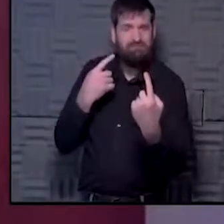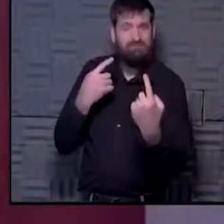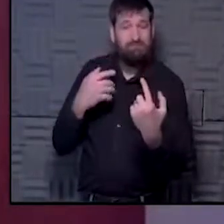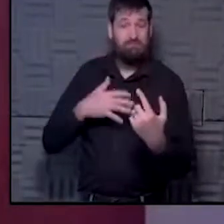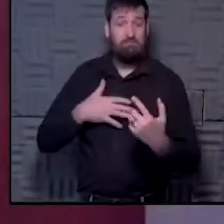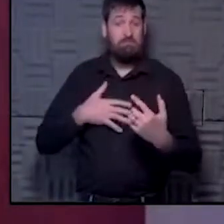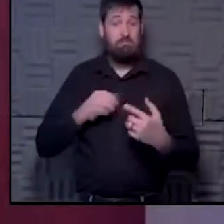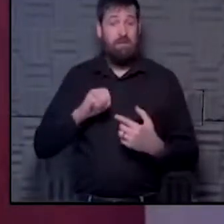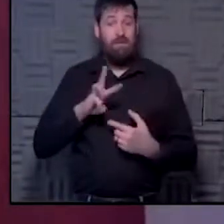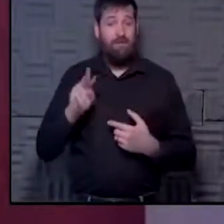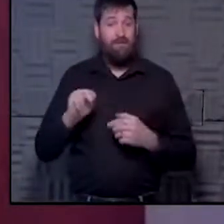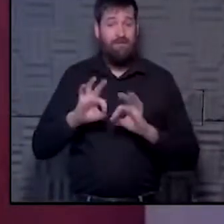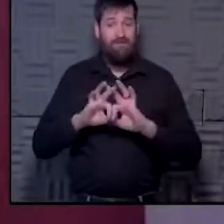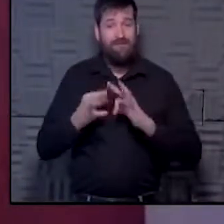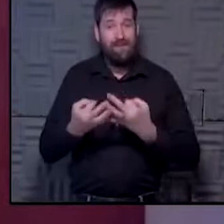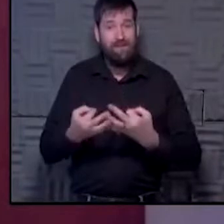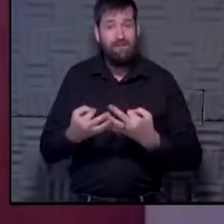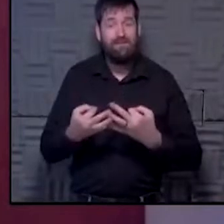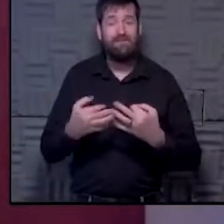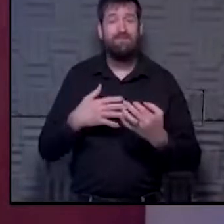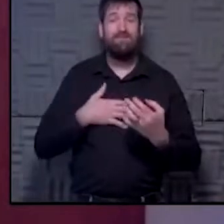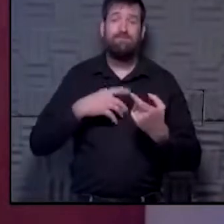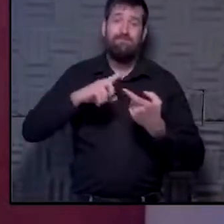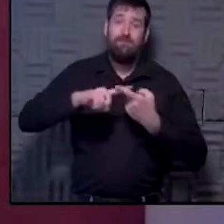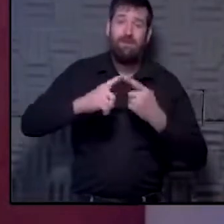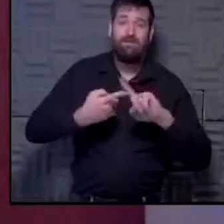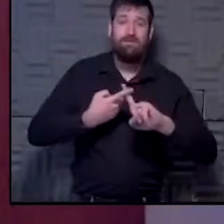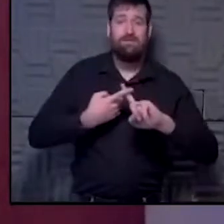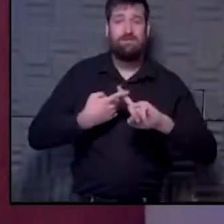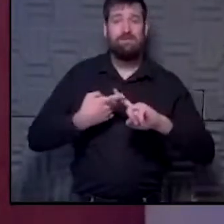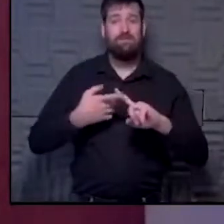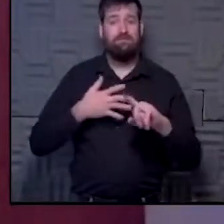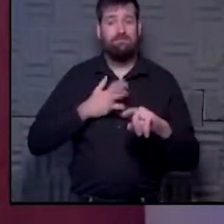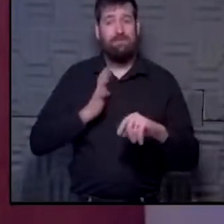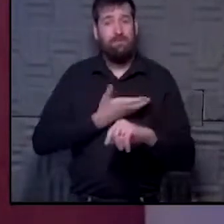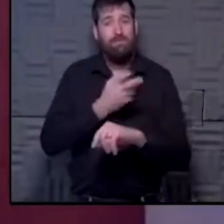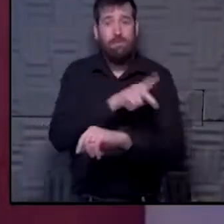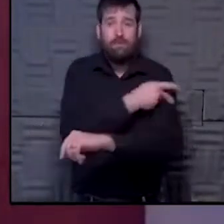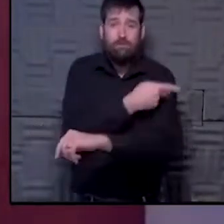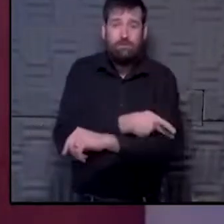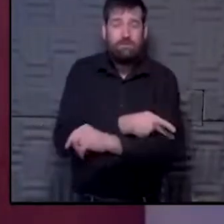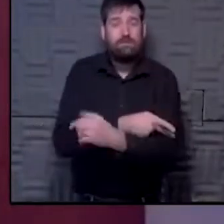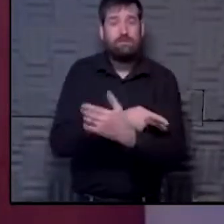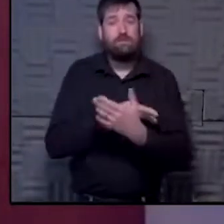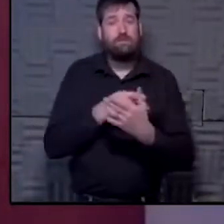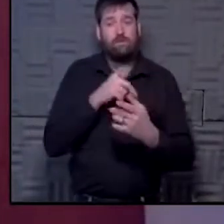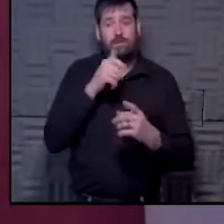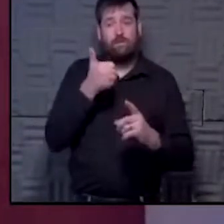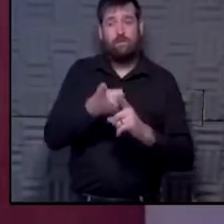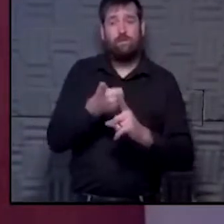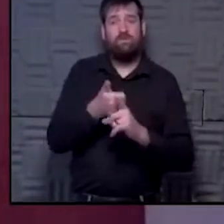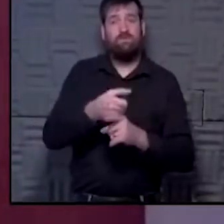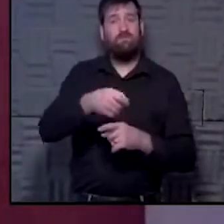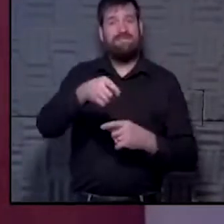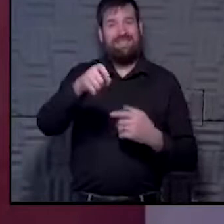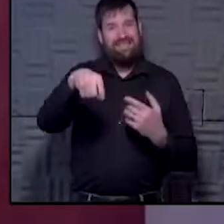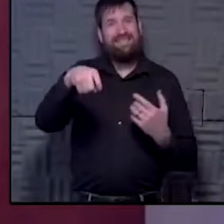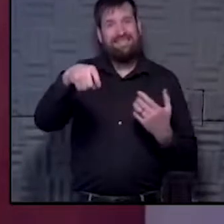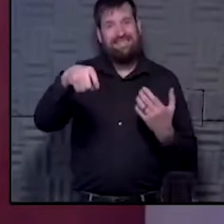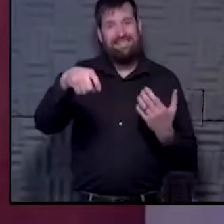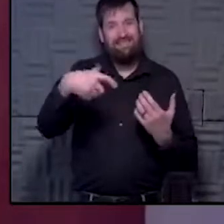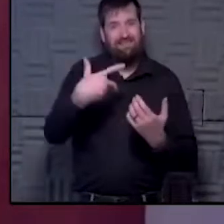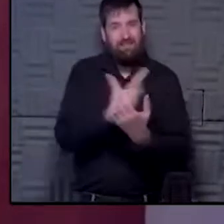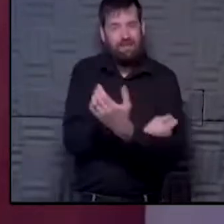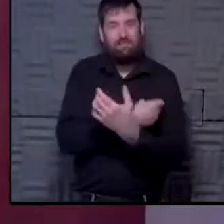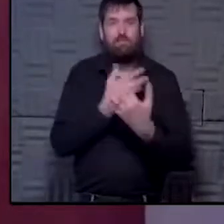My own family members and friends and our patients who need to get vaccinated,